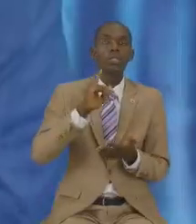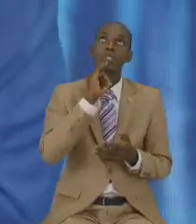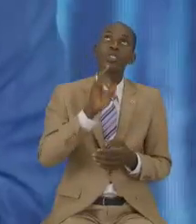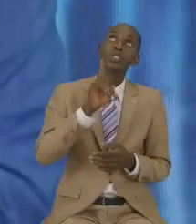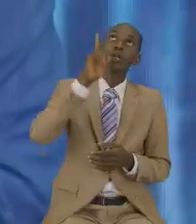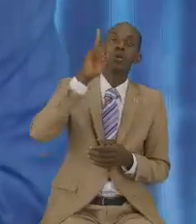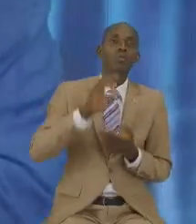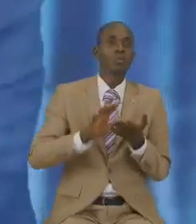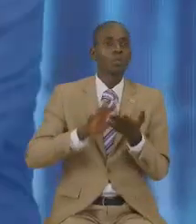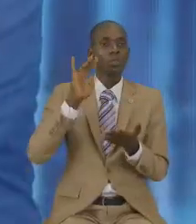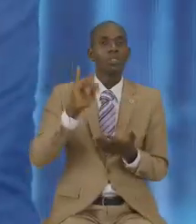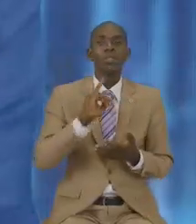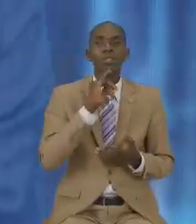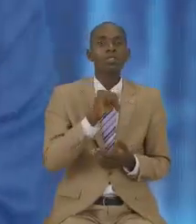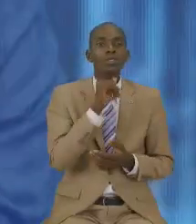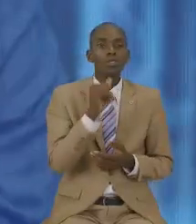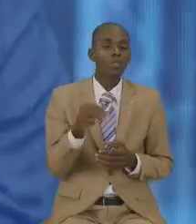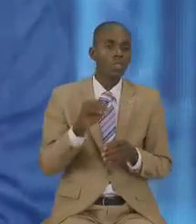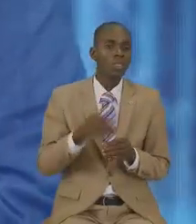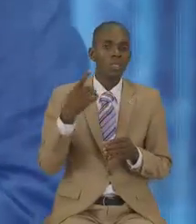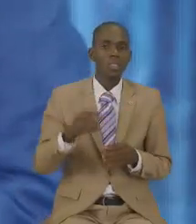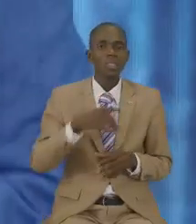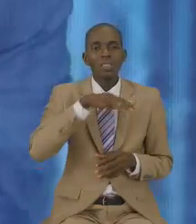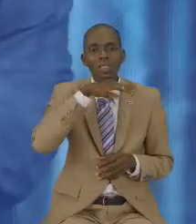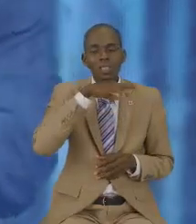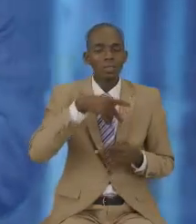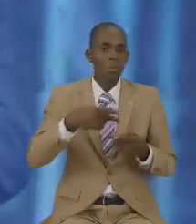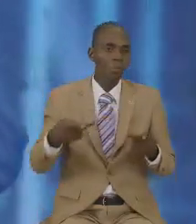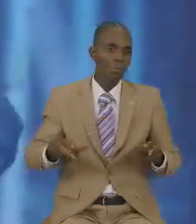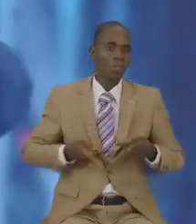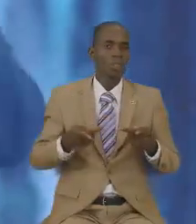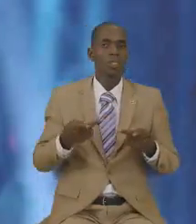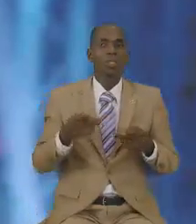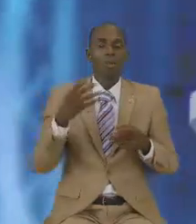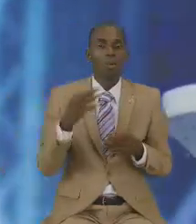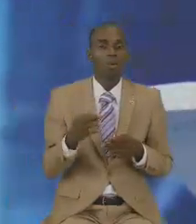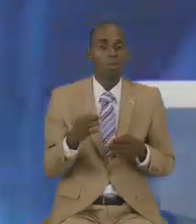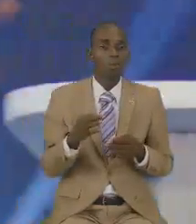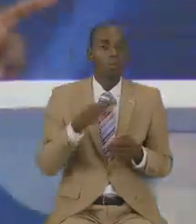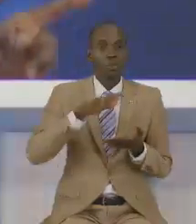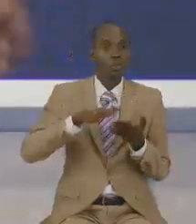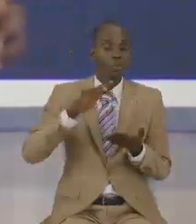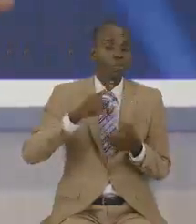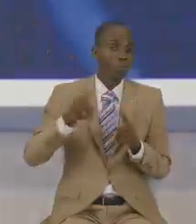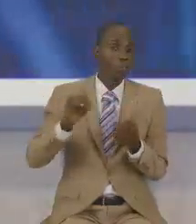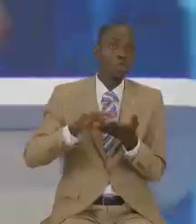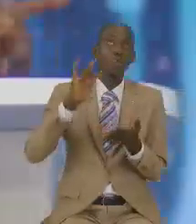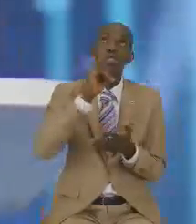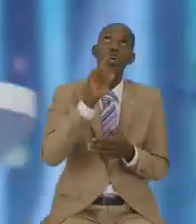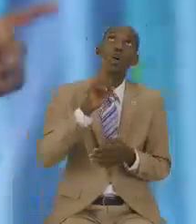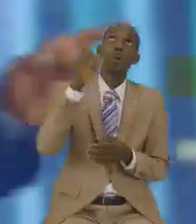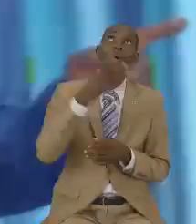Glory is not in the defilement in the valley. The glory is up. And the people who